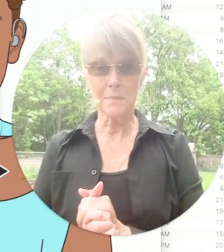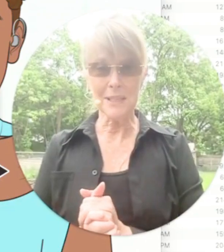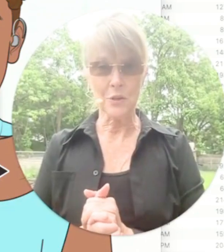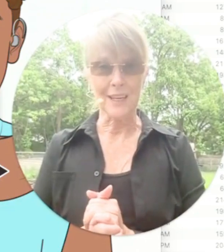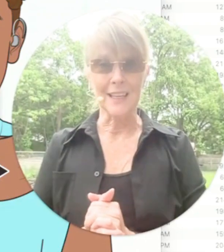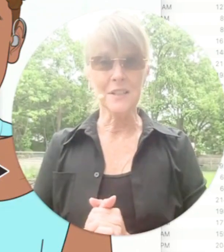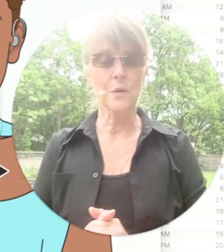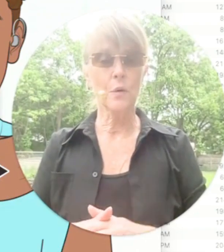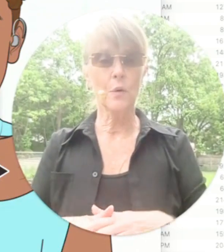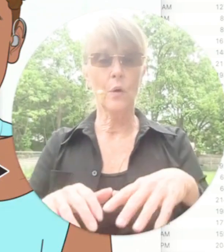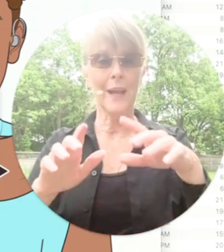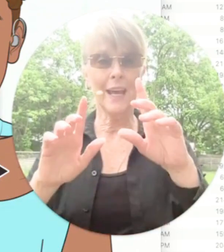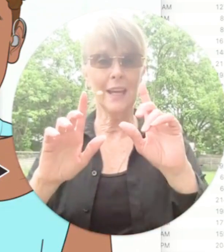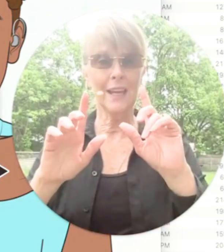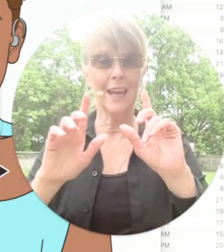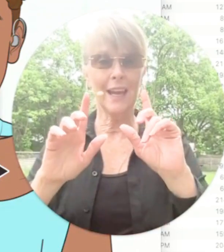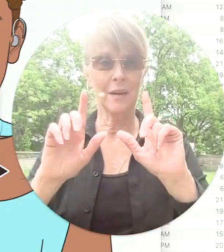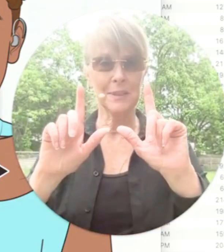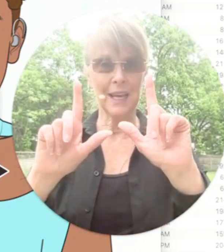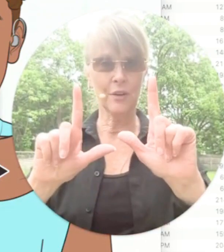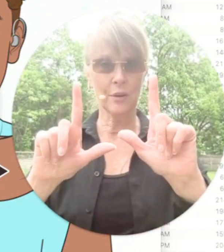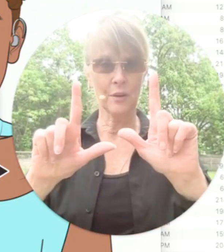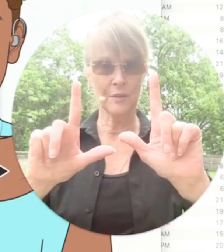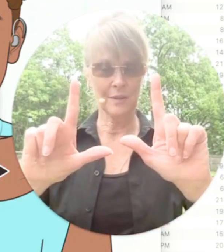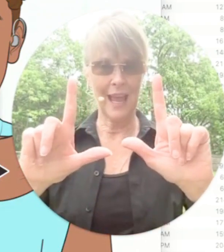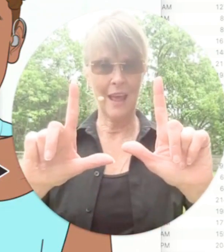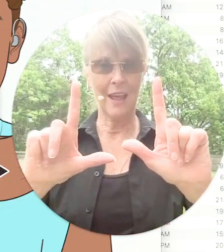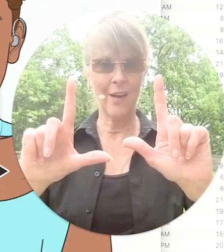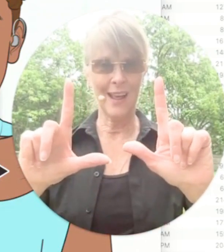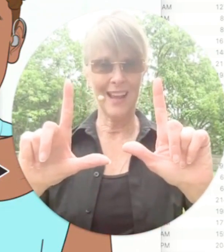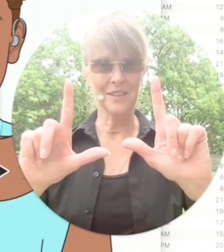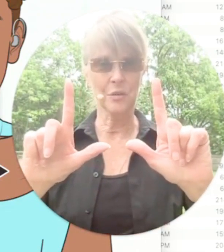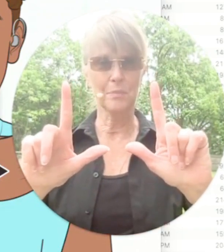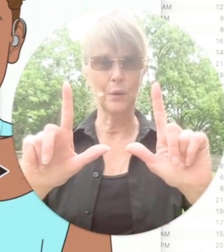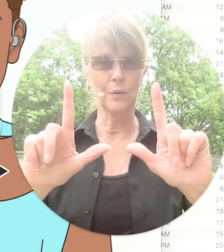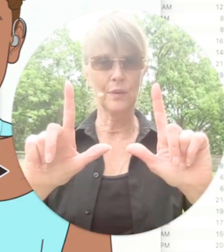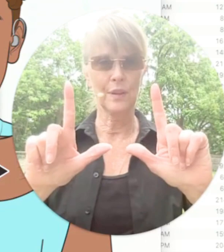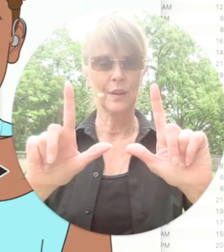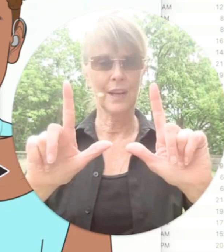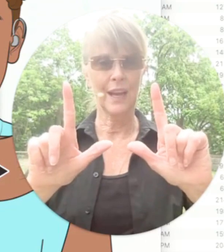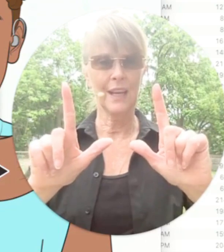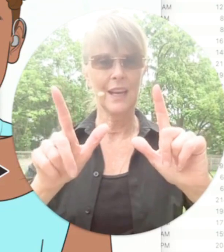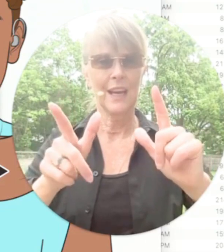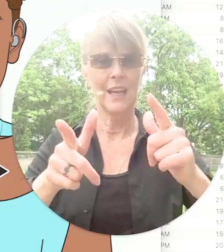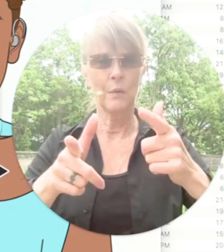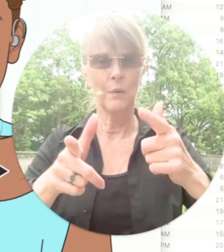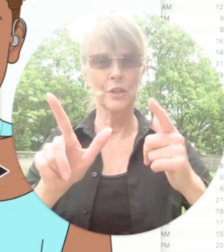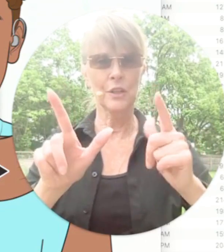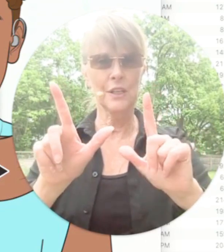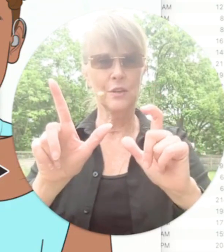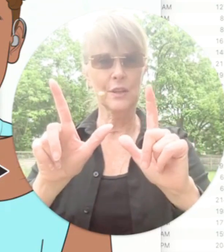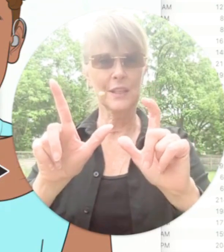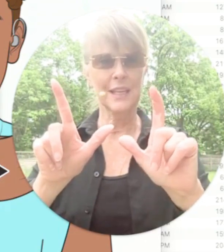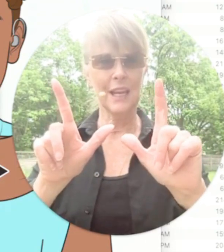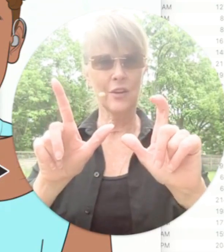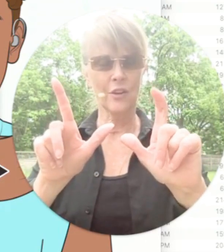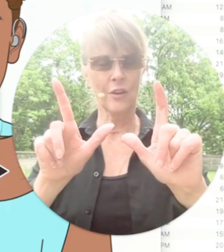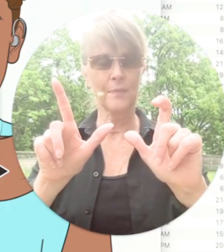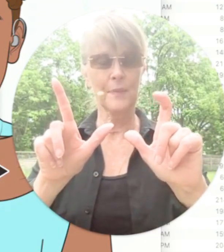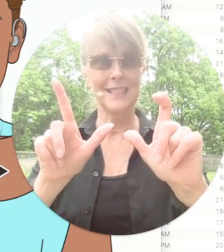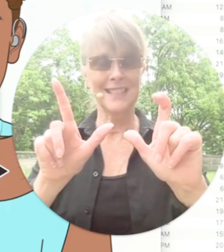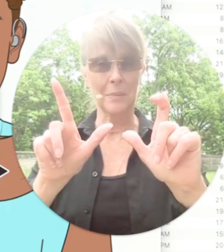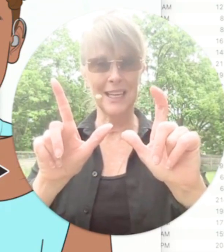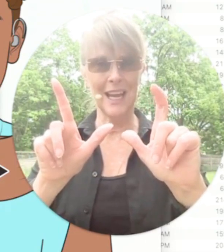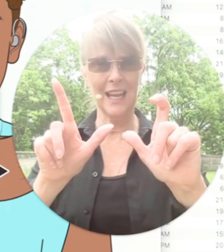Run can be tricky, so go ahead and take your L hands on both. Okay? Now what you're going to do, you're going to take